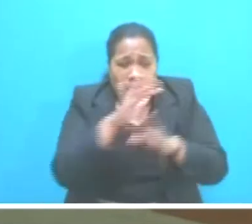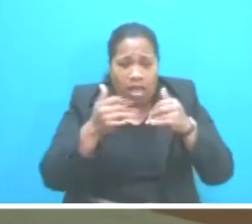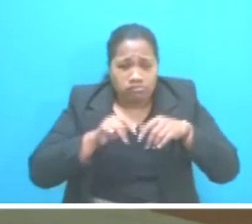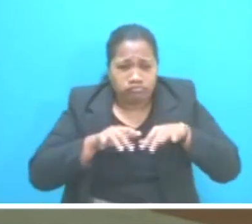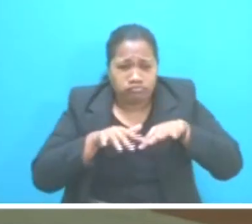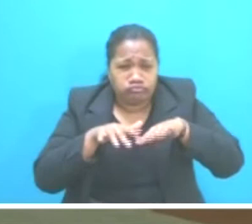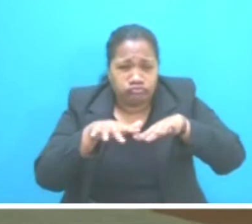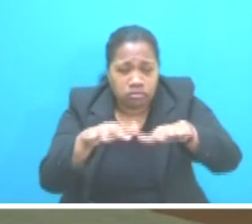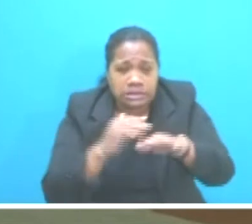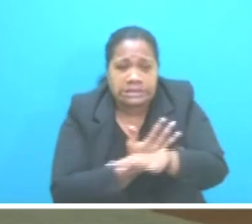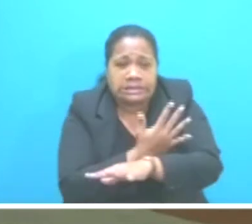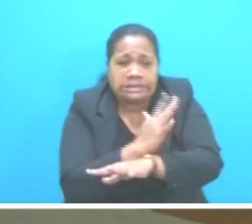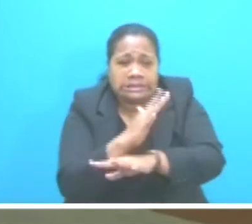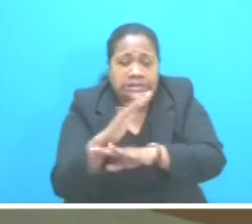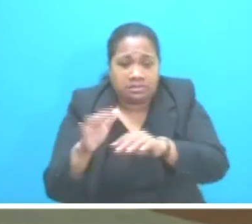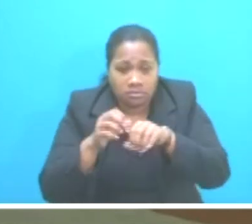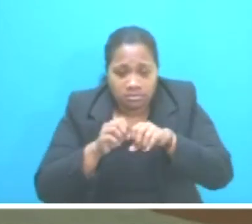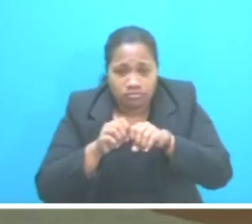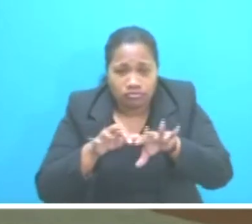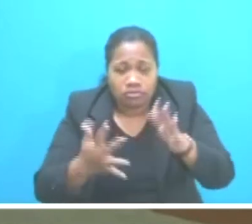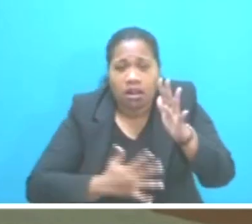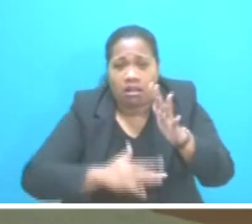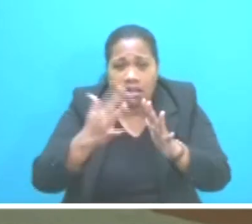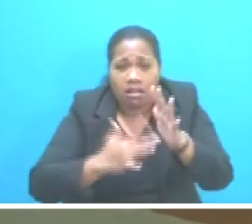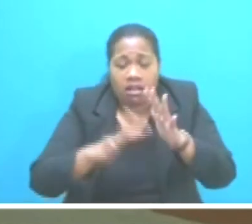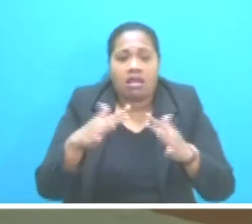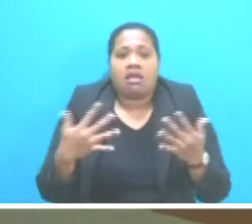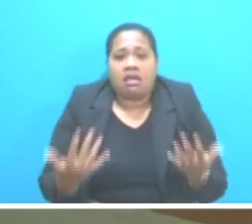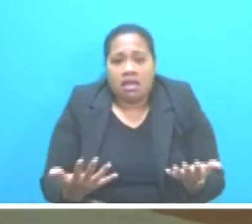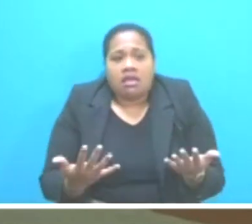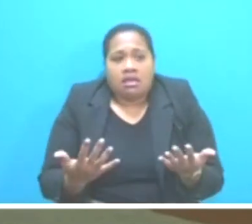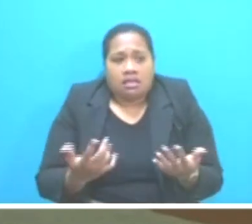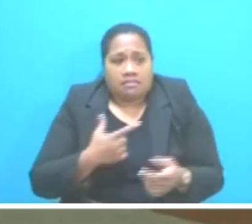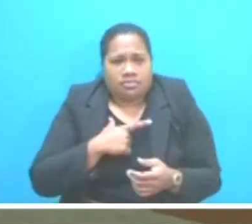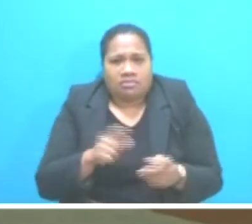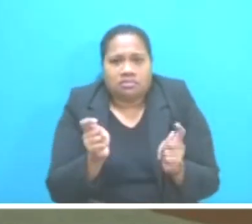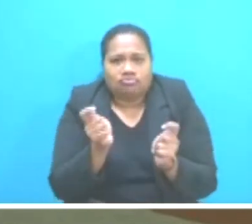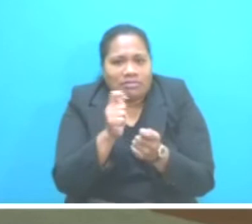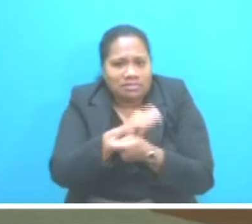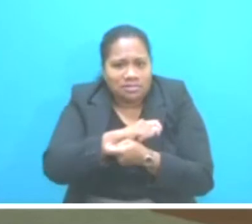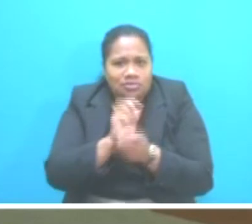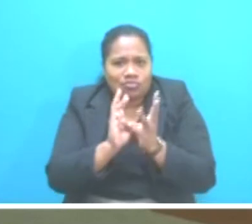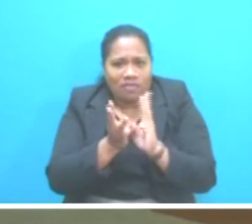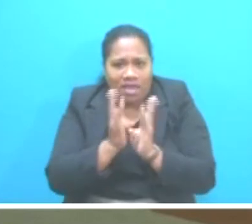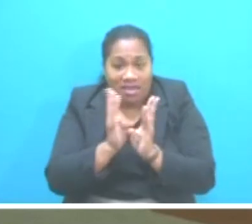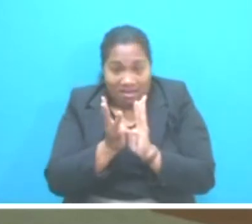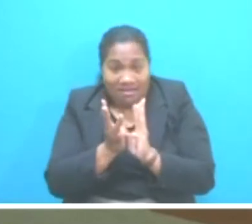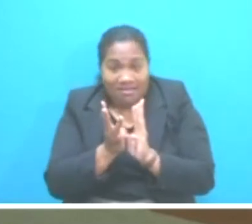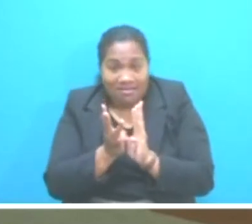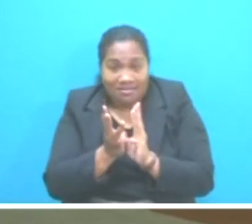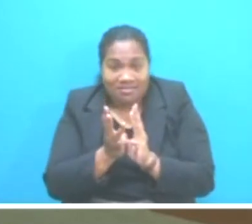early in the fire season is extremely concerning, and unfortunately, due to the changing weather patterns propelled by